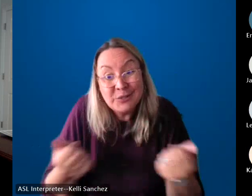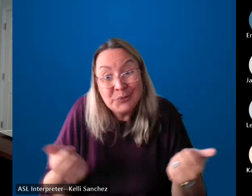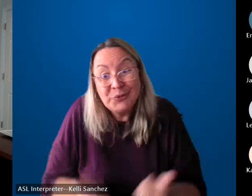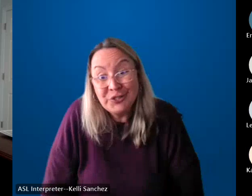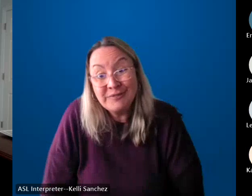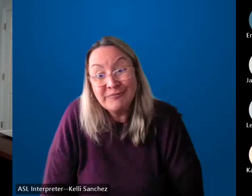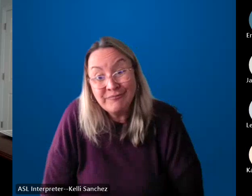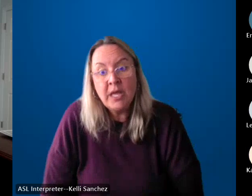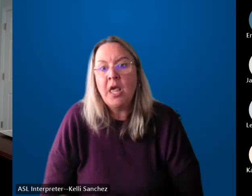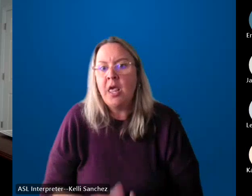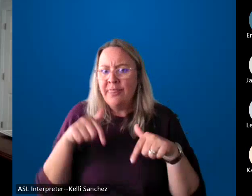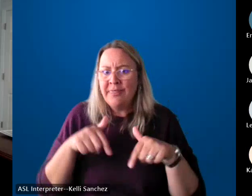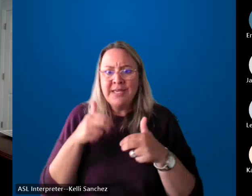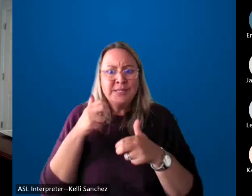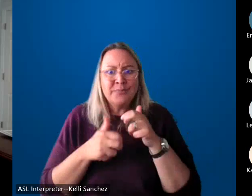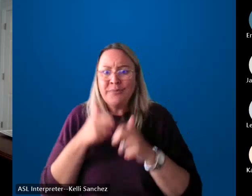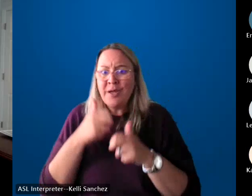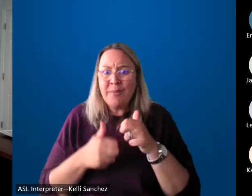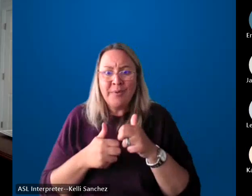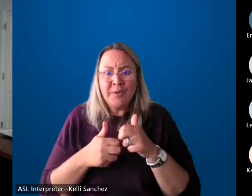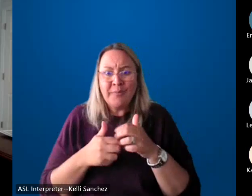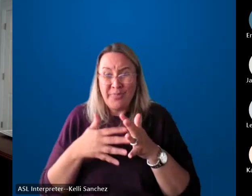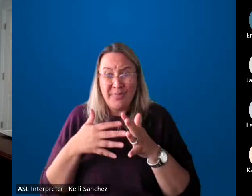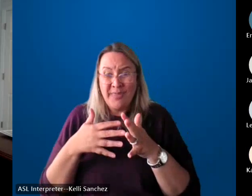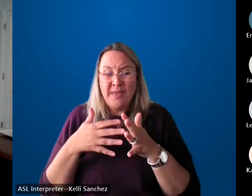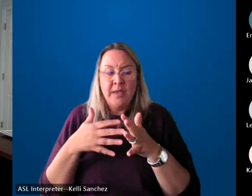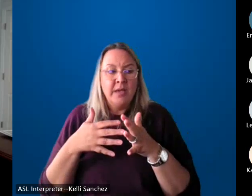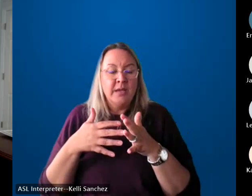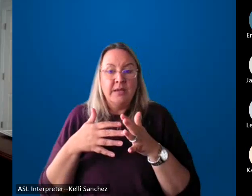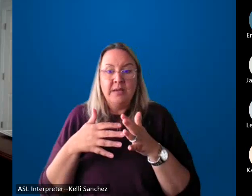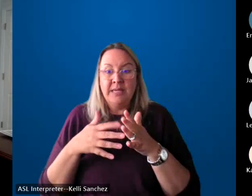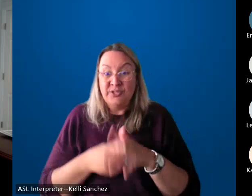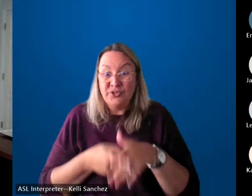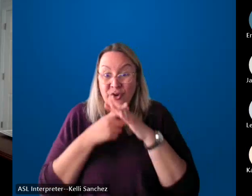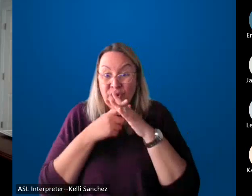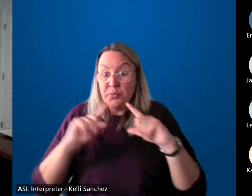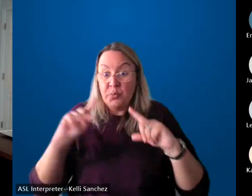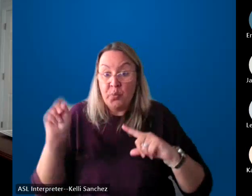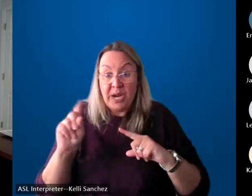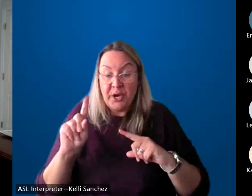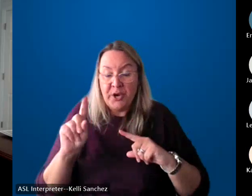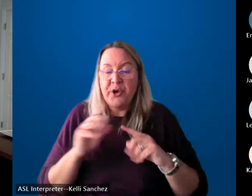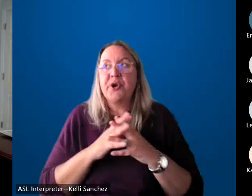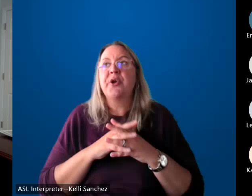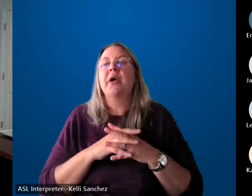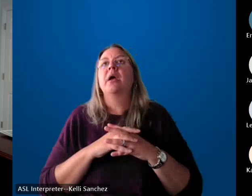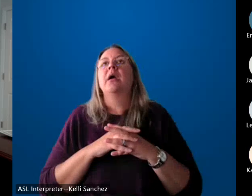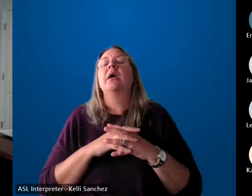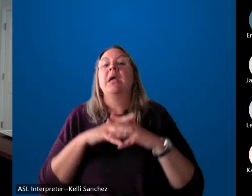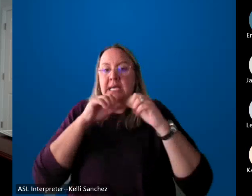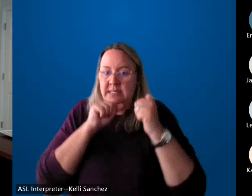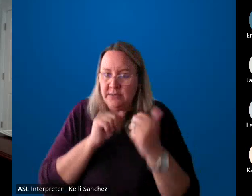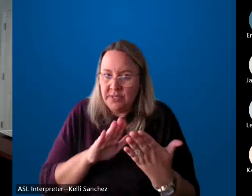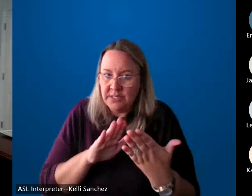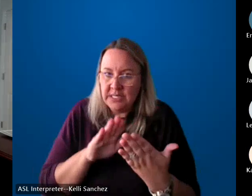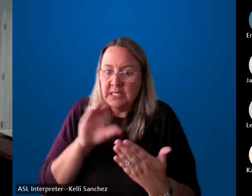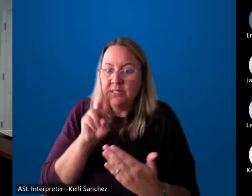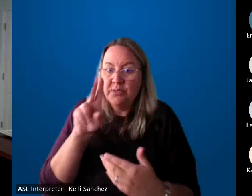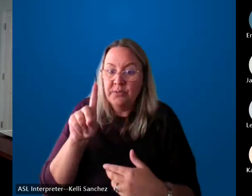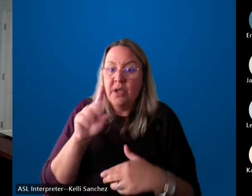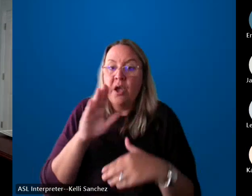of this issue is the insistence of looking at addressing substance use disorder on